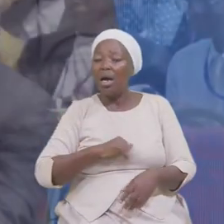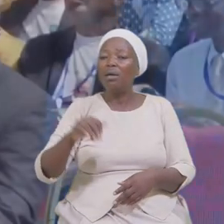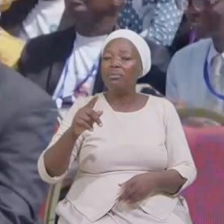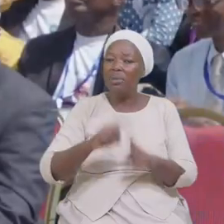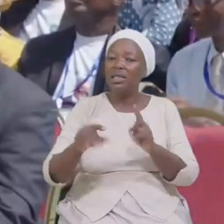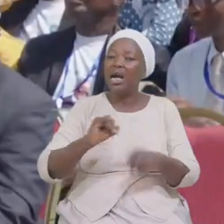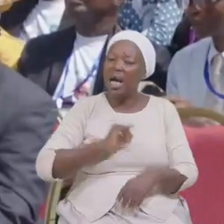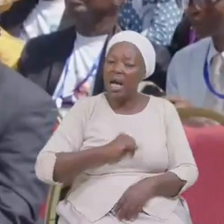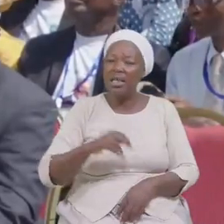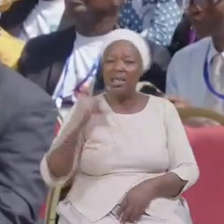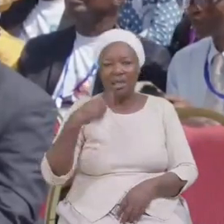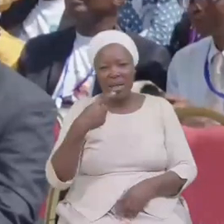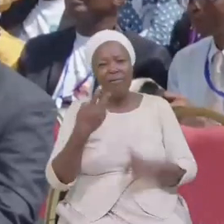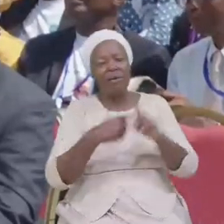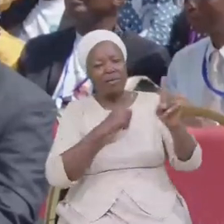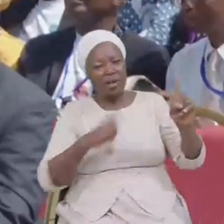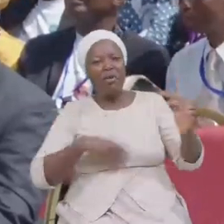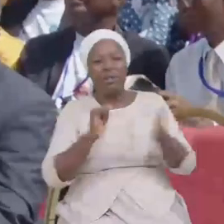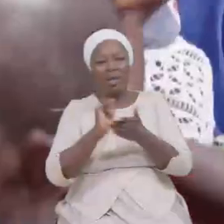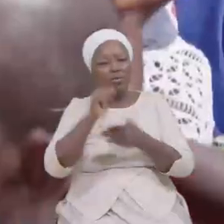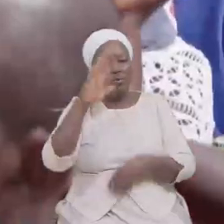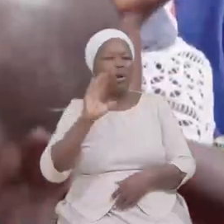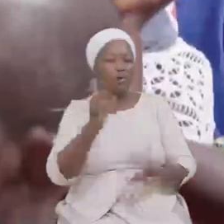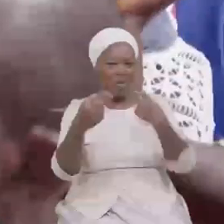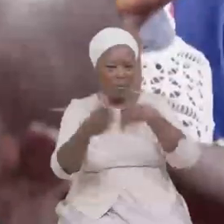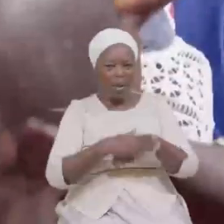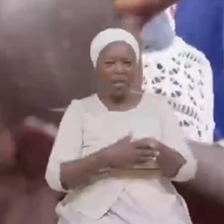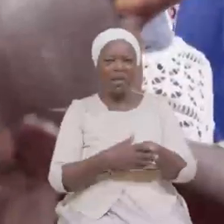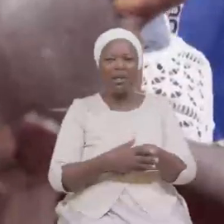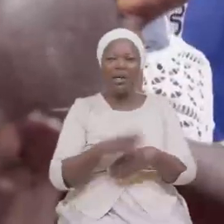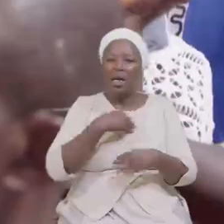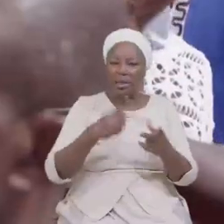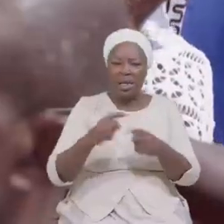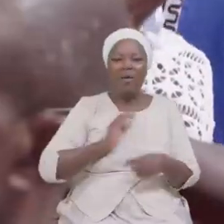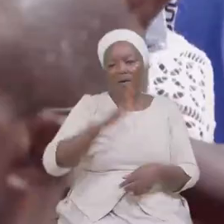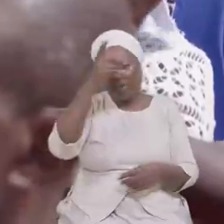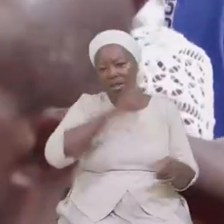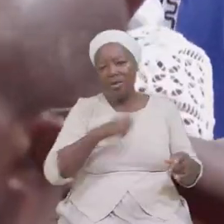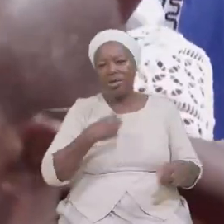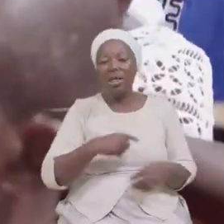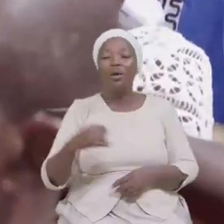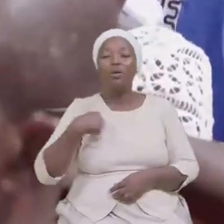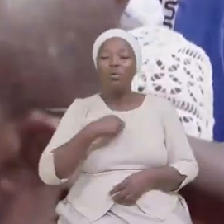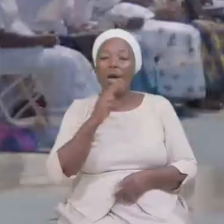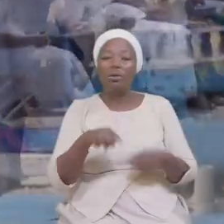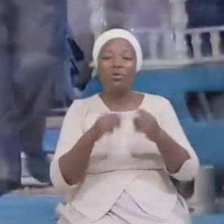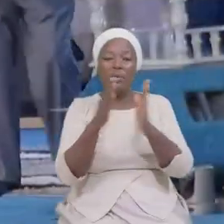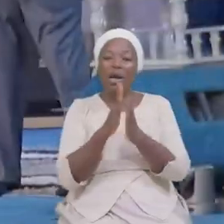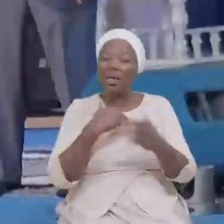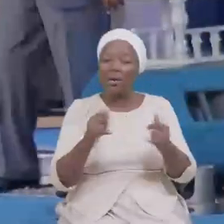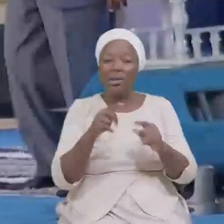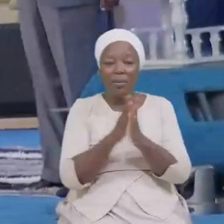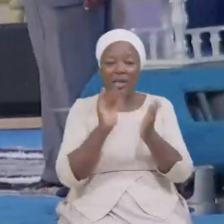Lord that woman will come back." Amen. And so I said, "We're going to pray." Now the prayer we're going to pray